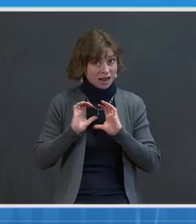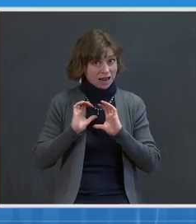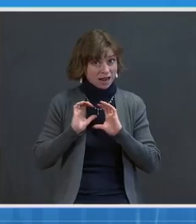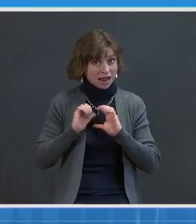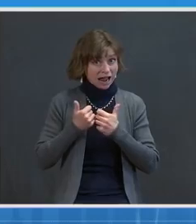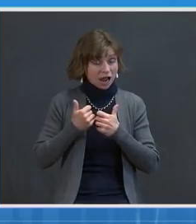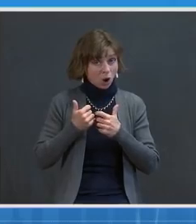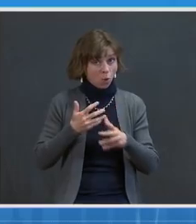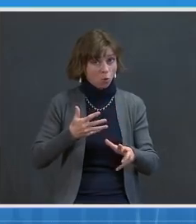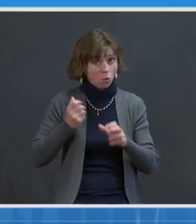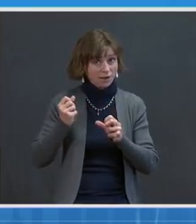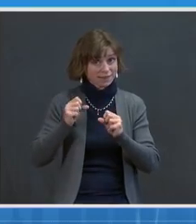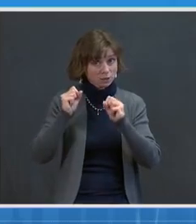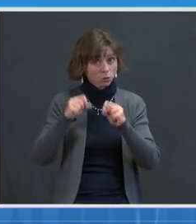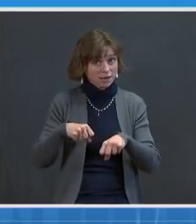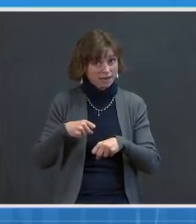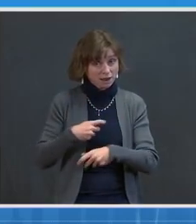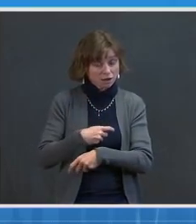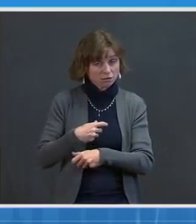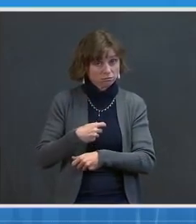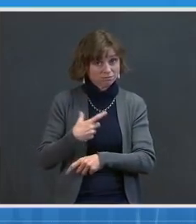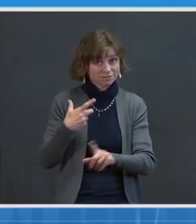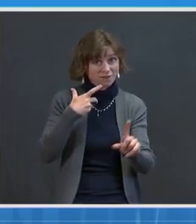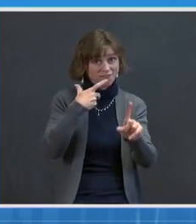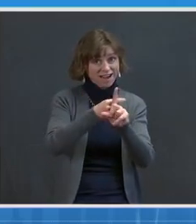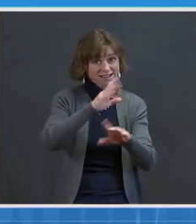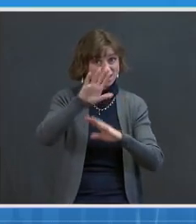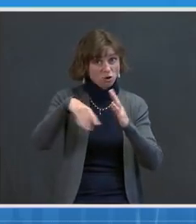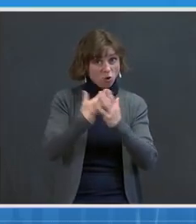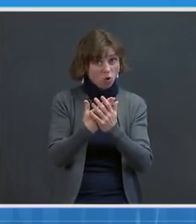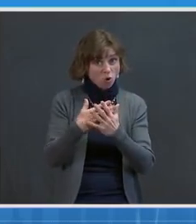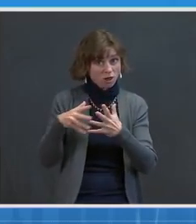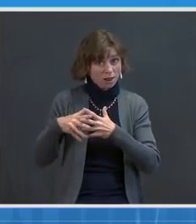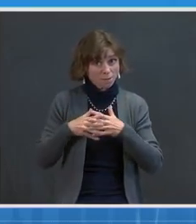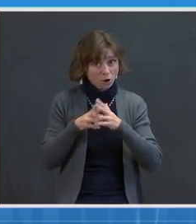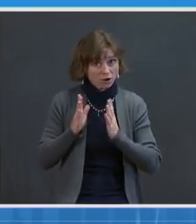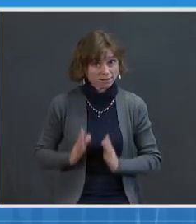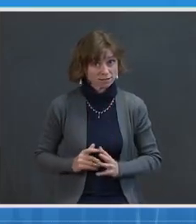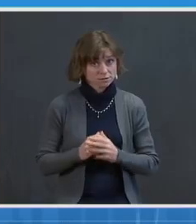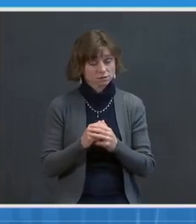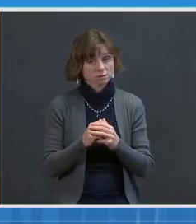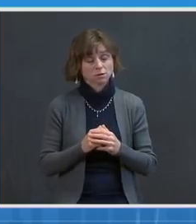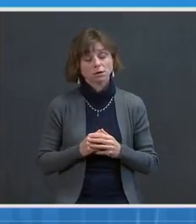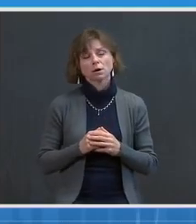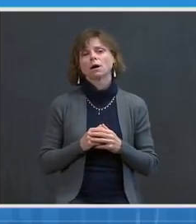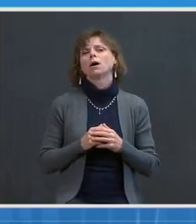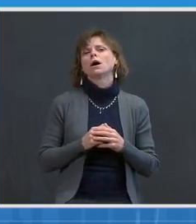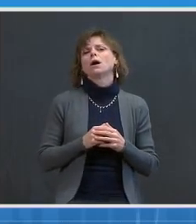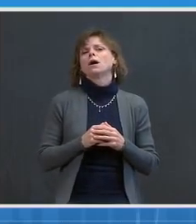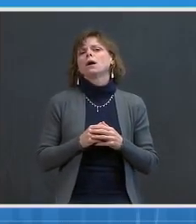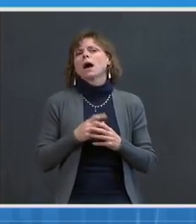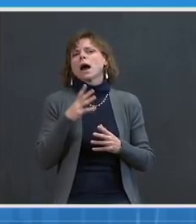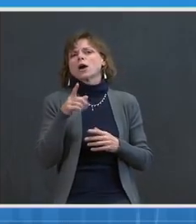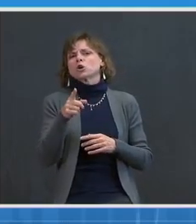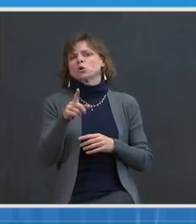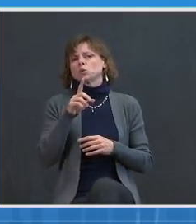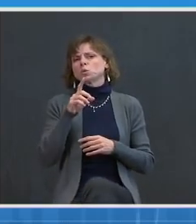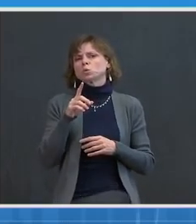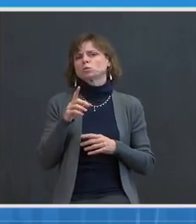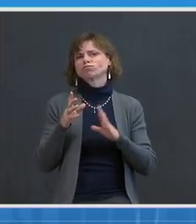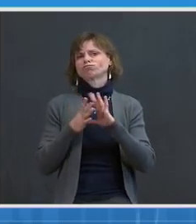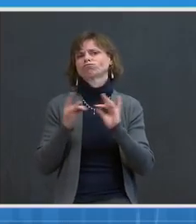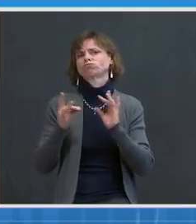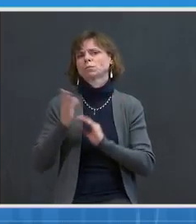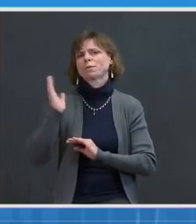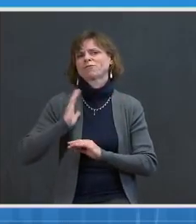vaccinated? And secondly, I know you guys have talked before about when we're going to get to the point where we have more supply